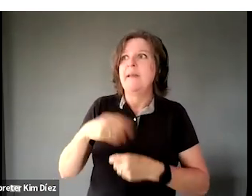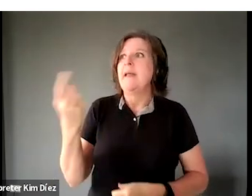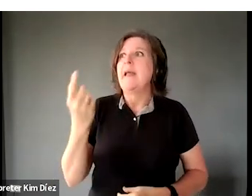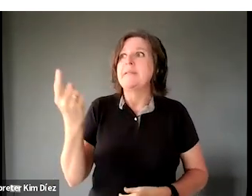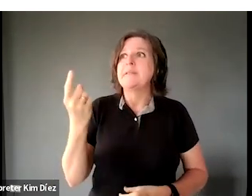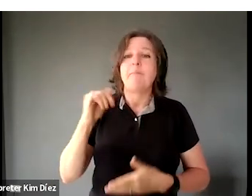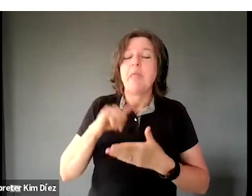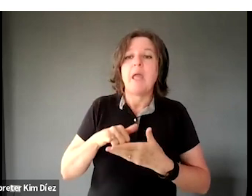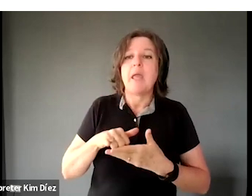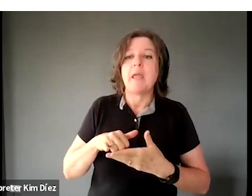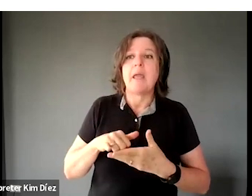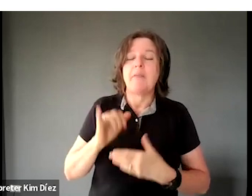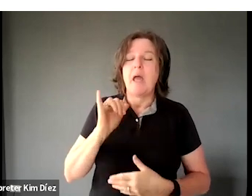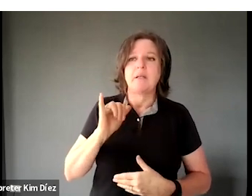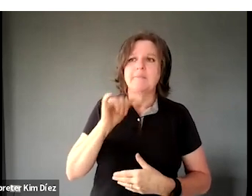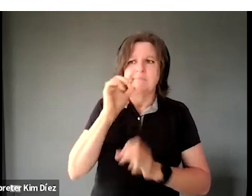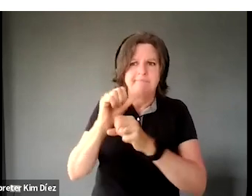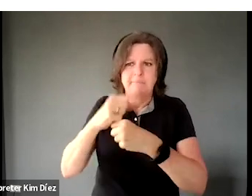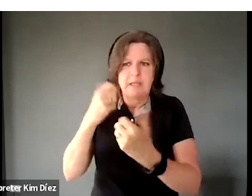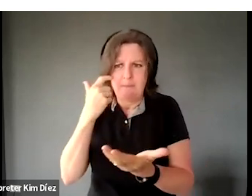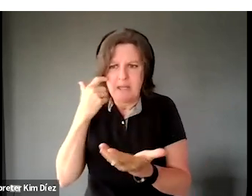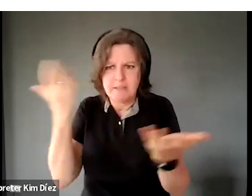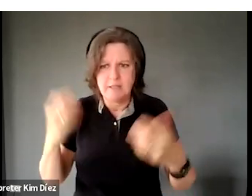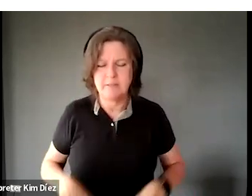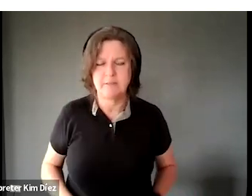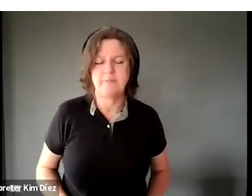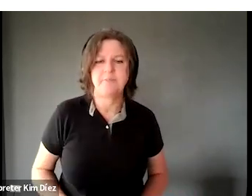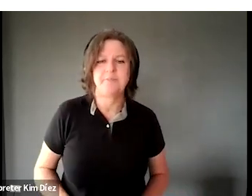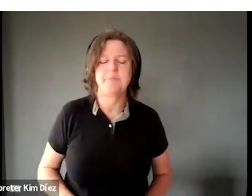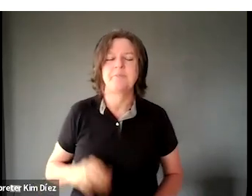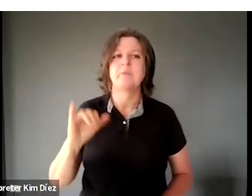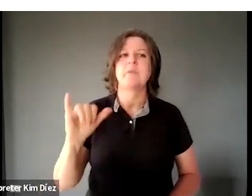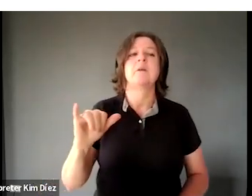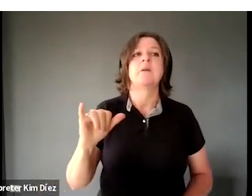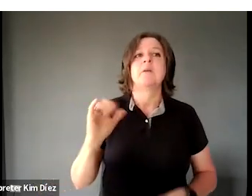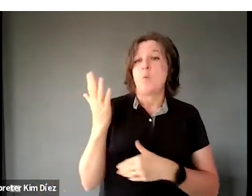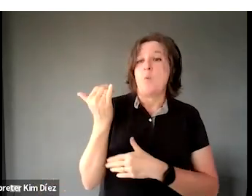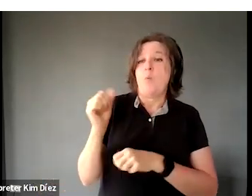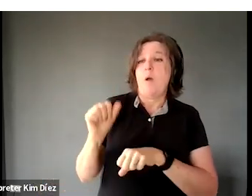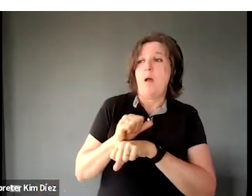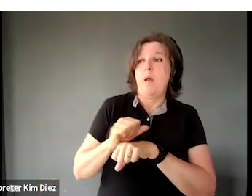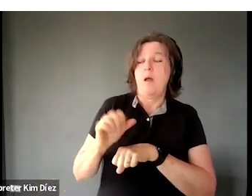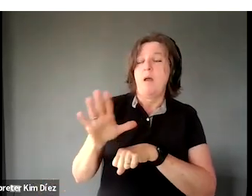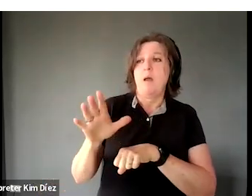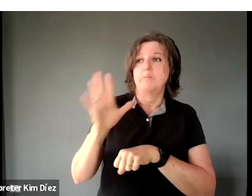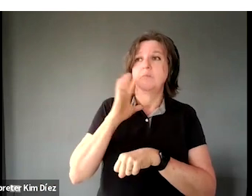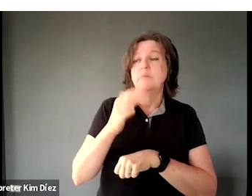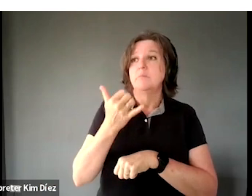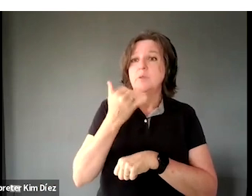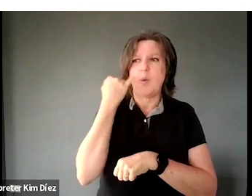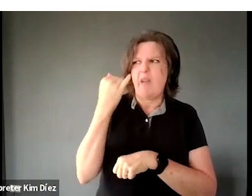to this, you can work because otherwise you would be investing in something that really makes no